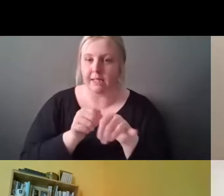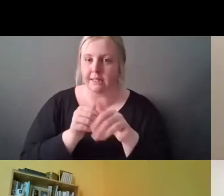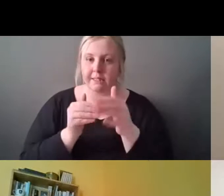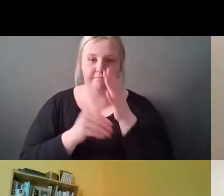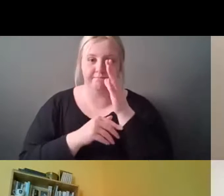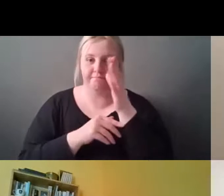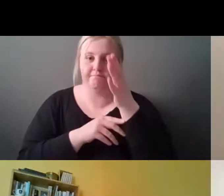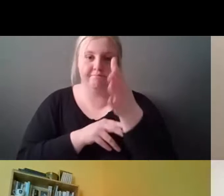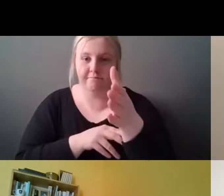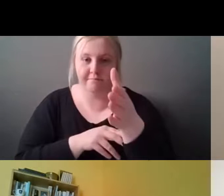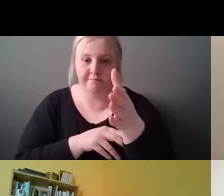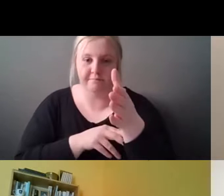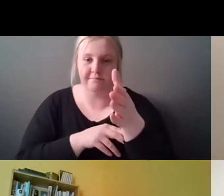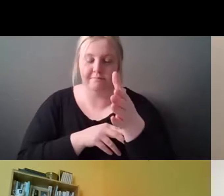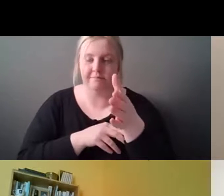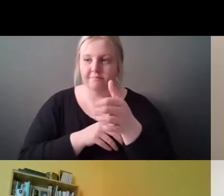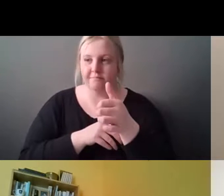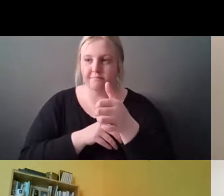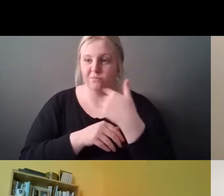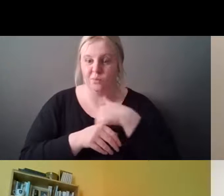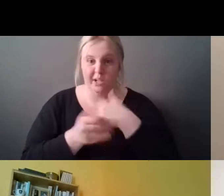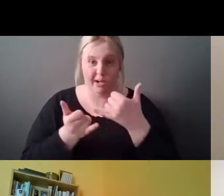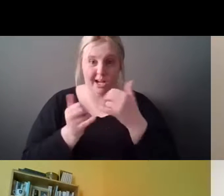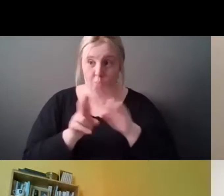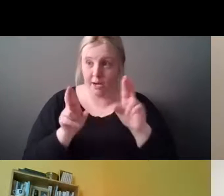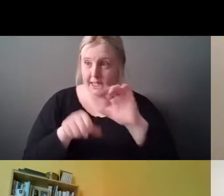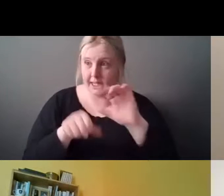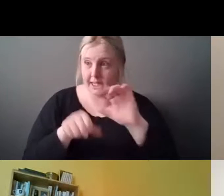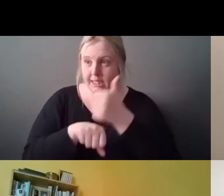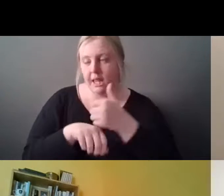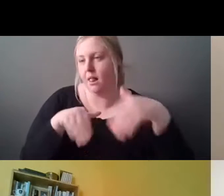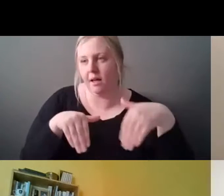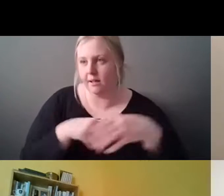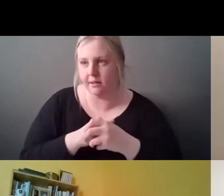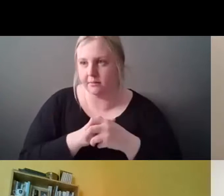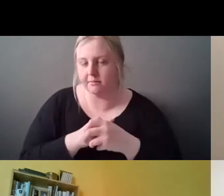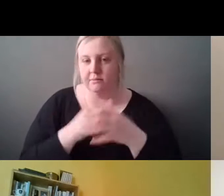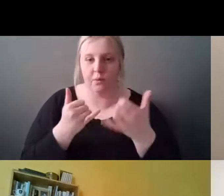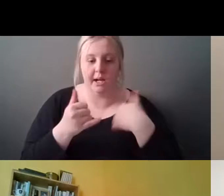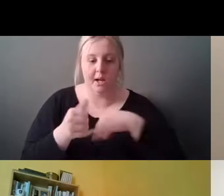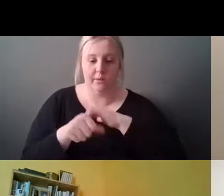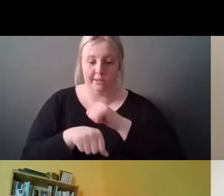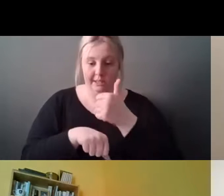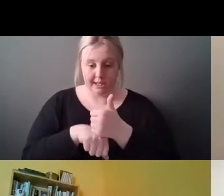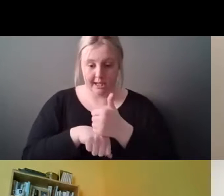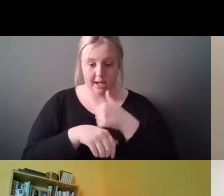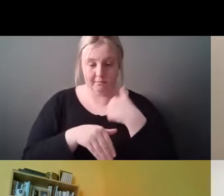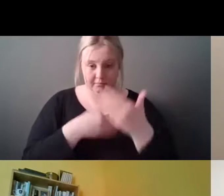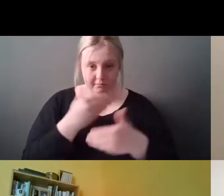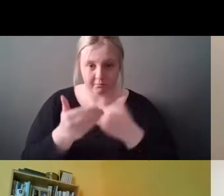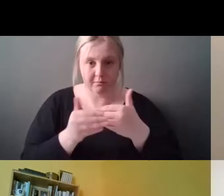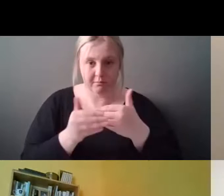that's beyond the purview of this particular, where we are at. Right now, we're at the implementation